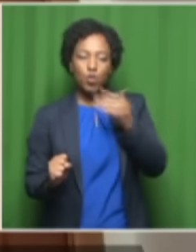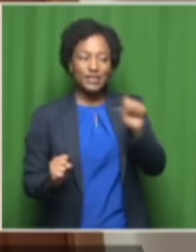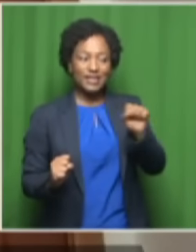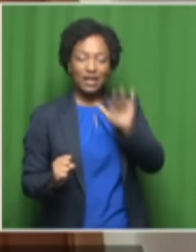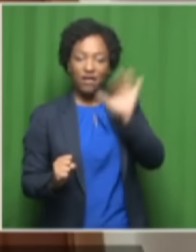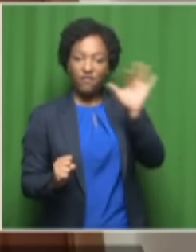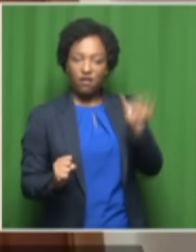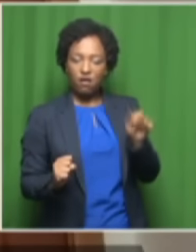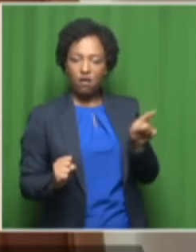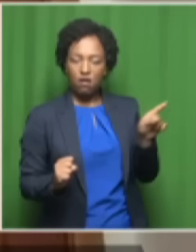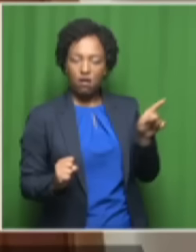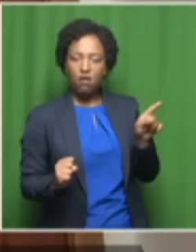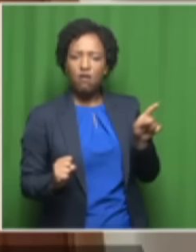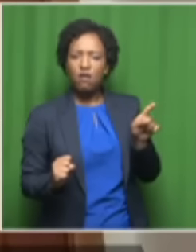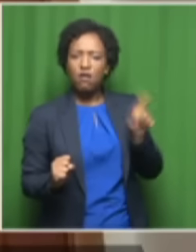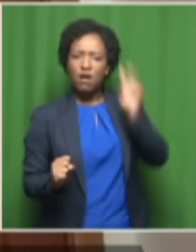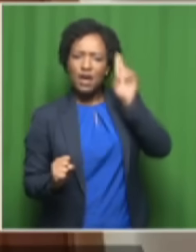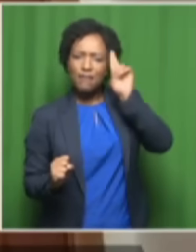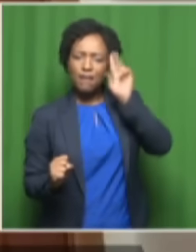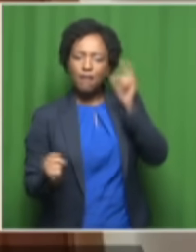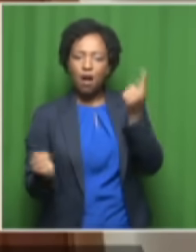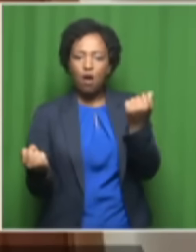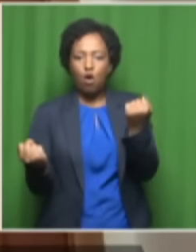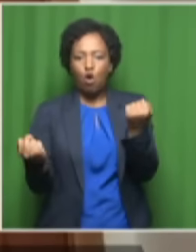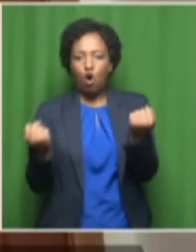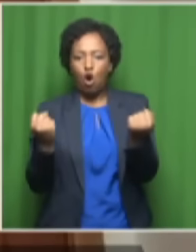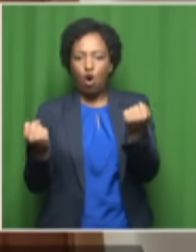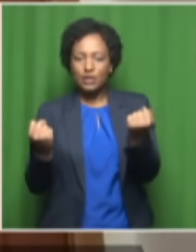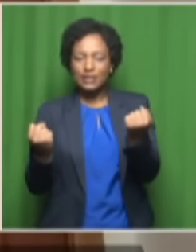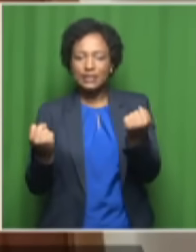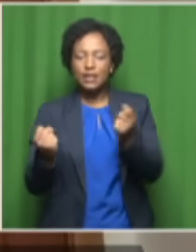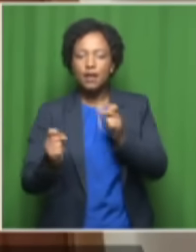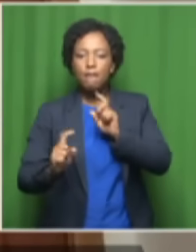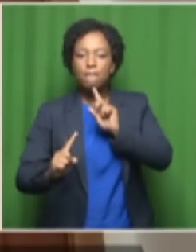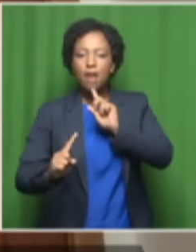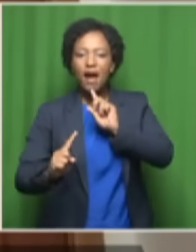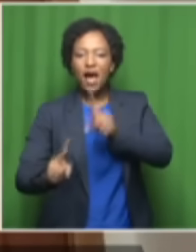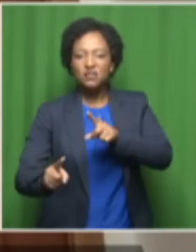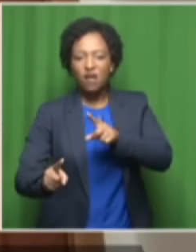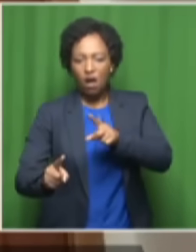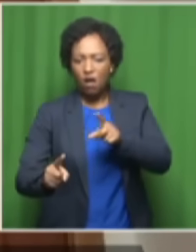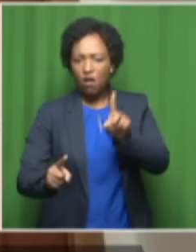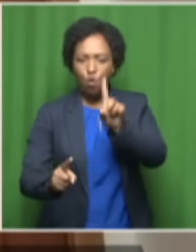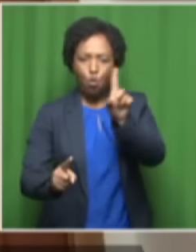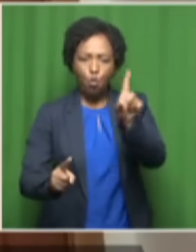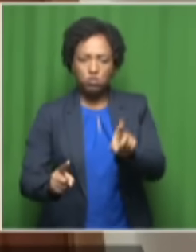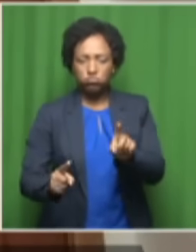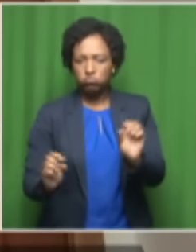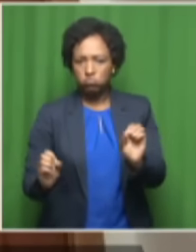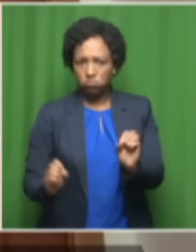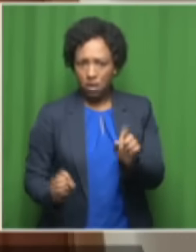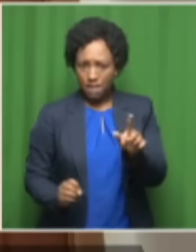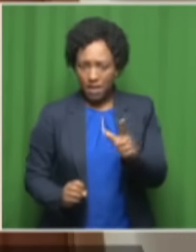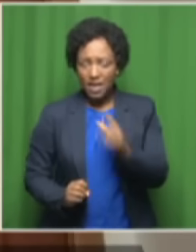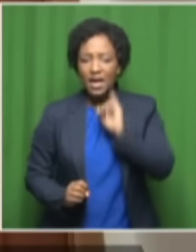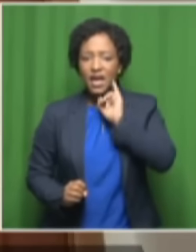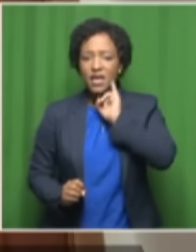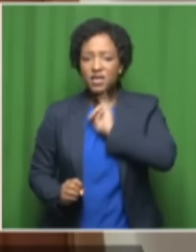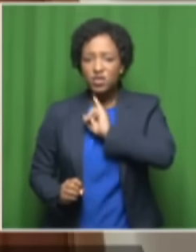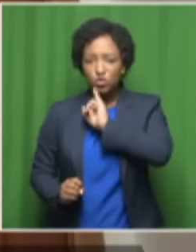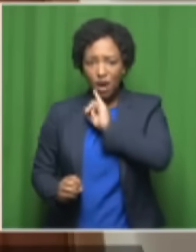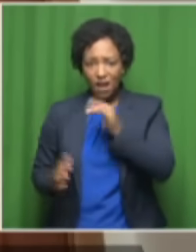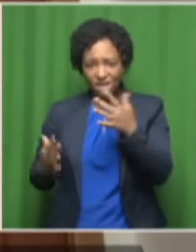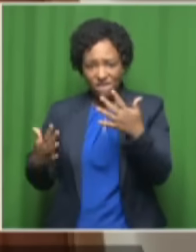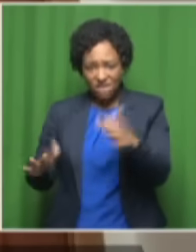this stage, the court is not required to answer the question of has Israel committed genocide in